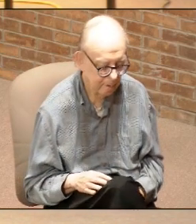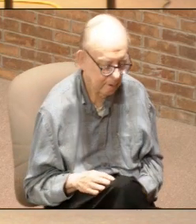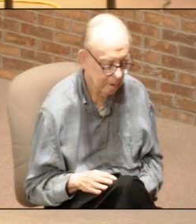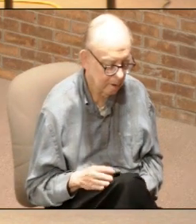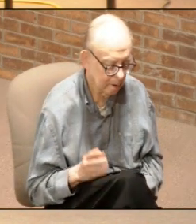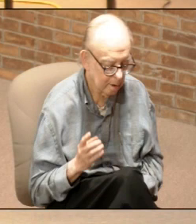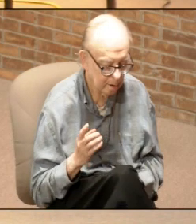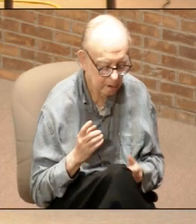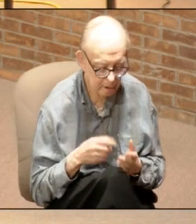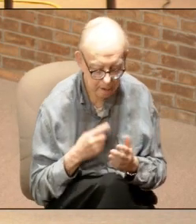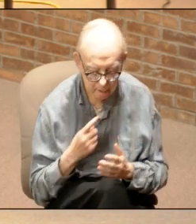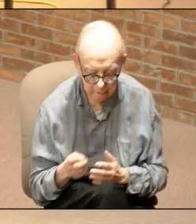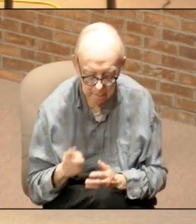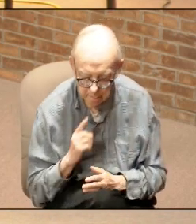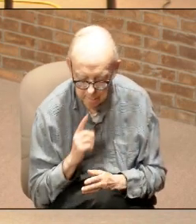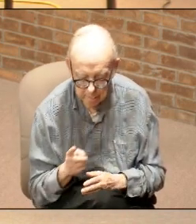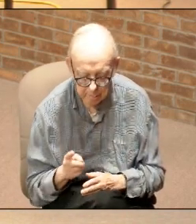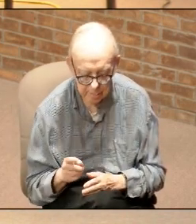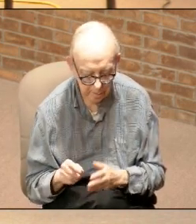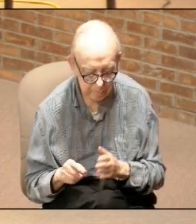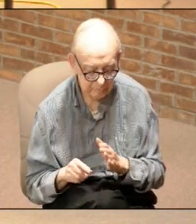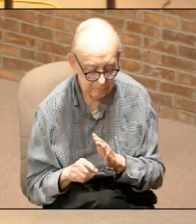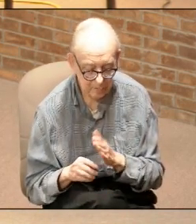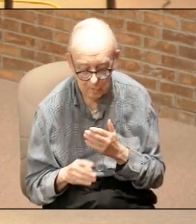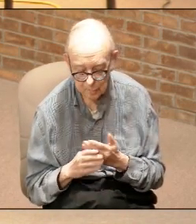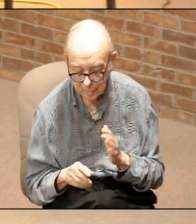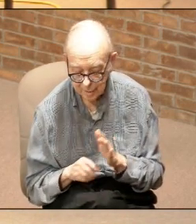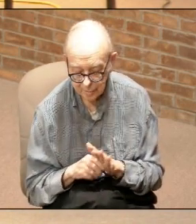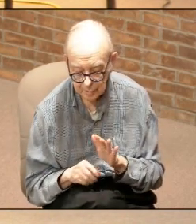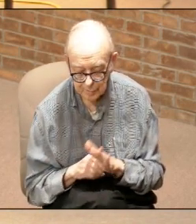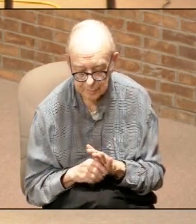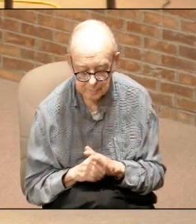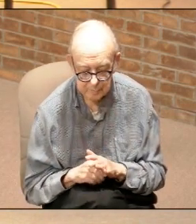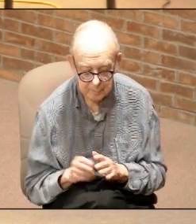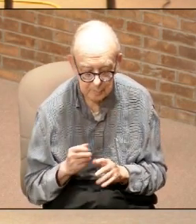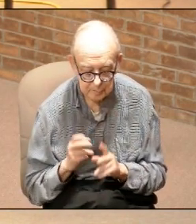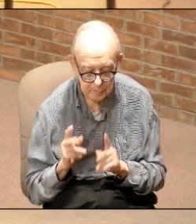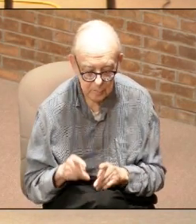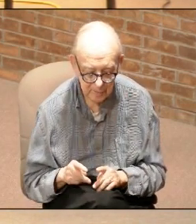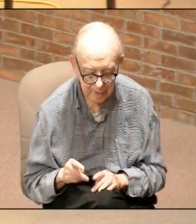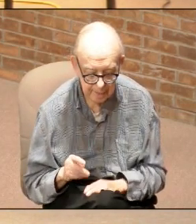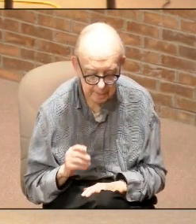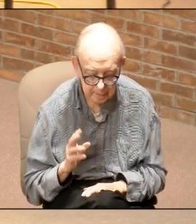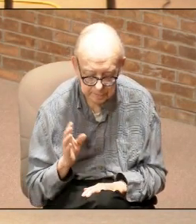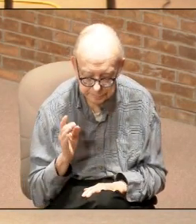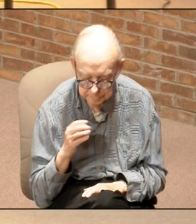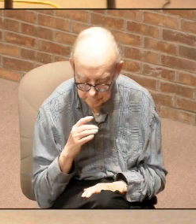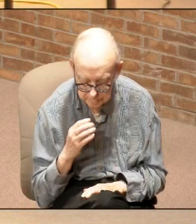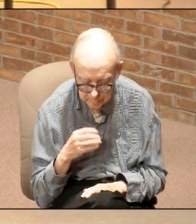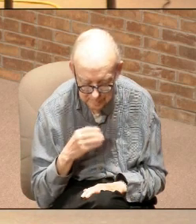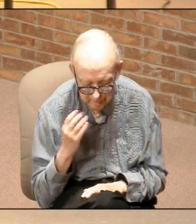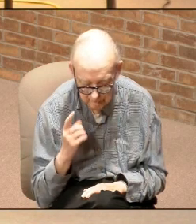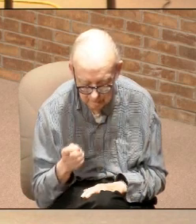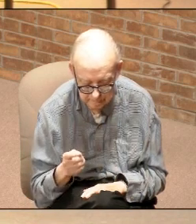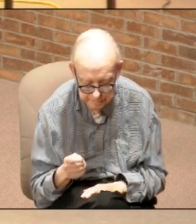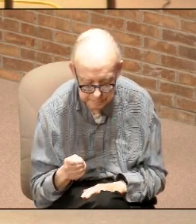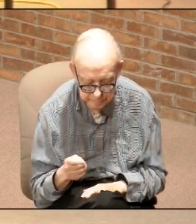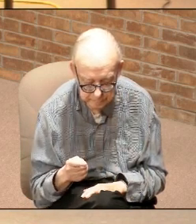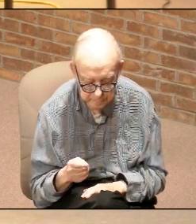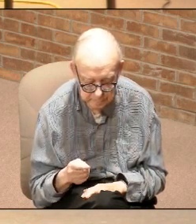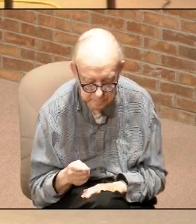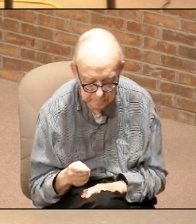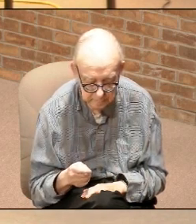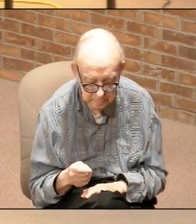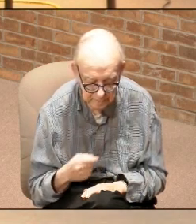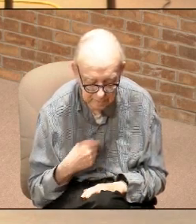what he said was absolutely scriptural everybody would laugh at him but he was saying i pity the